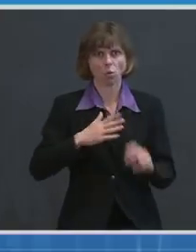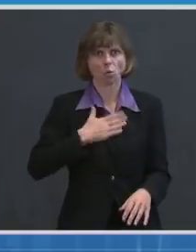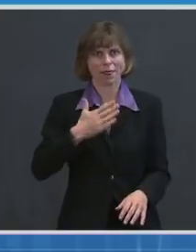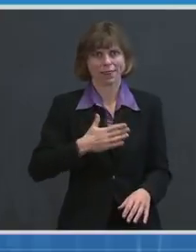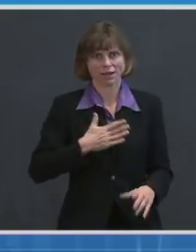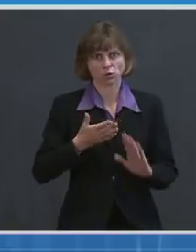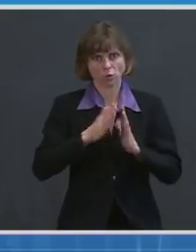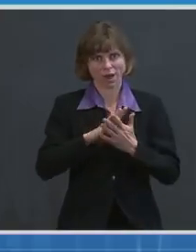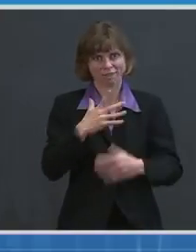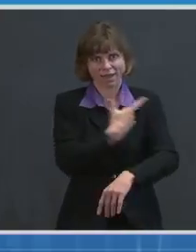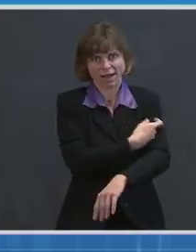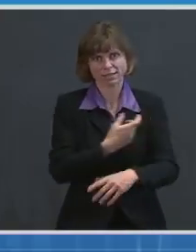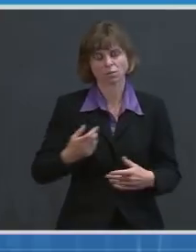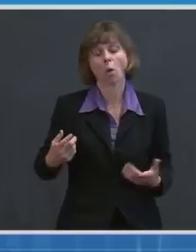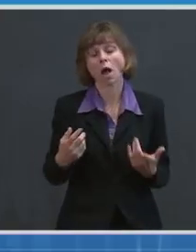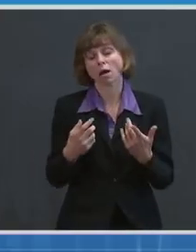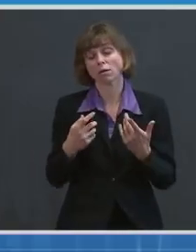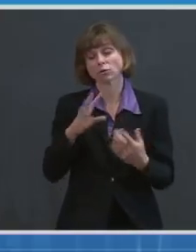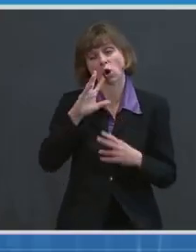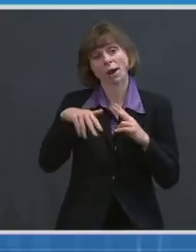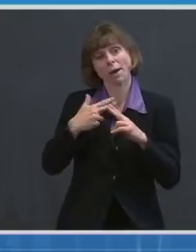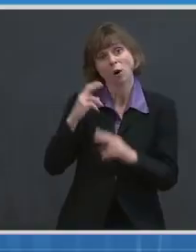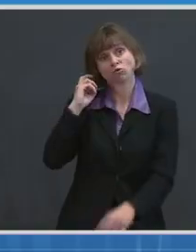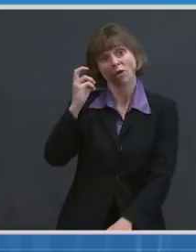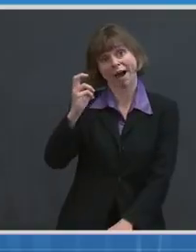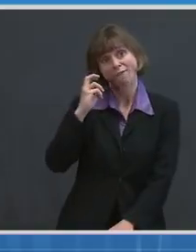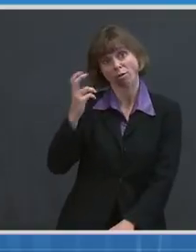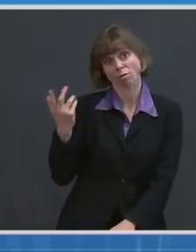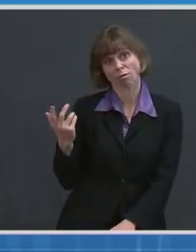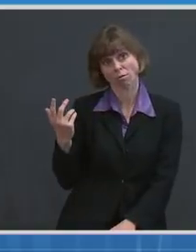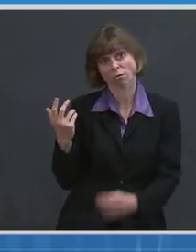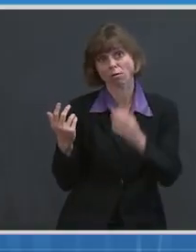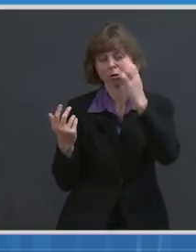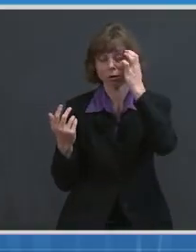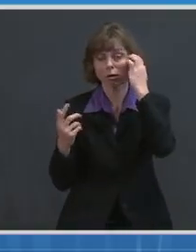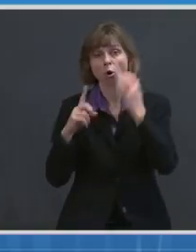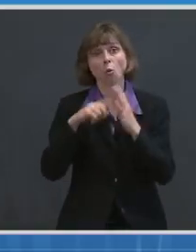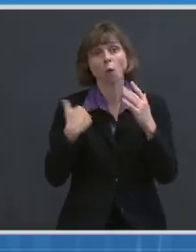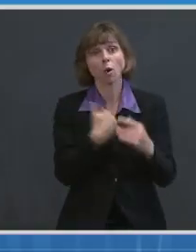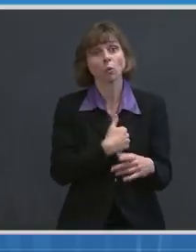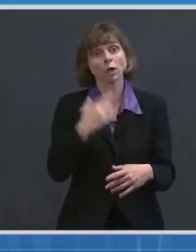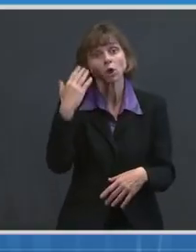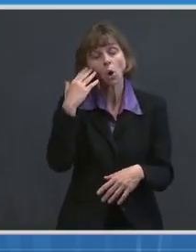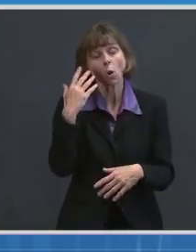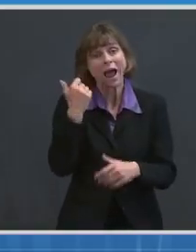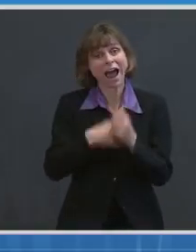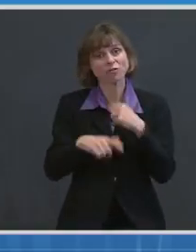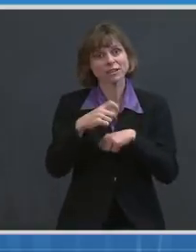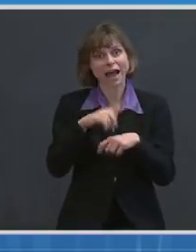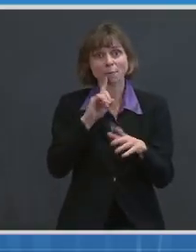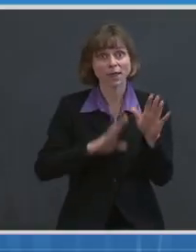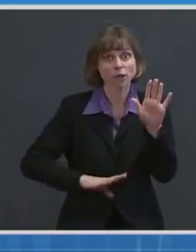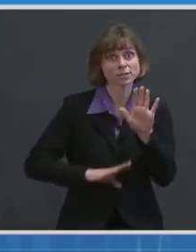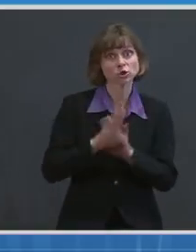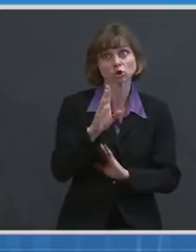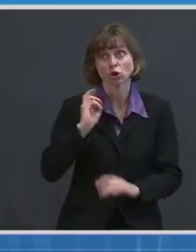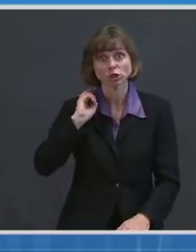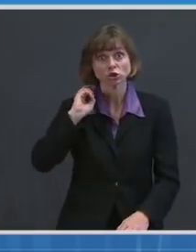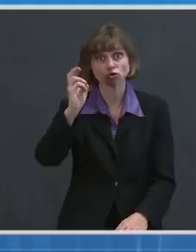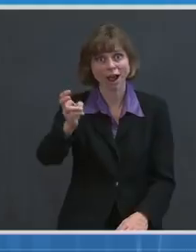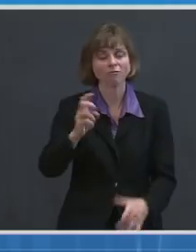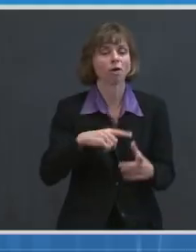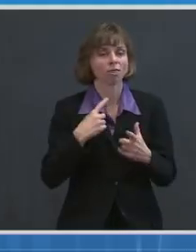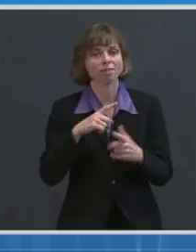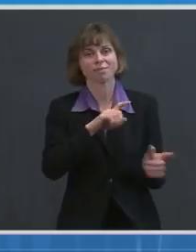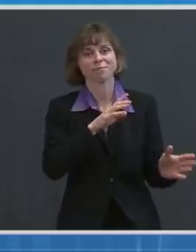In terms of travel, here's what we know. Every time that there's a surge in travel, we have a surge in cases in this country. We know